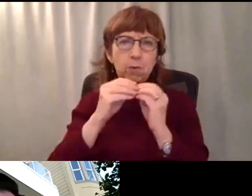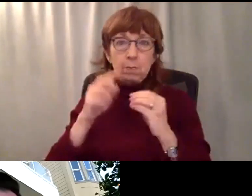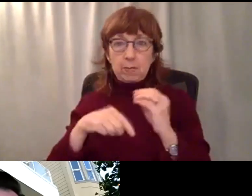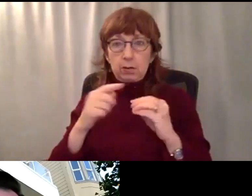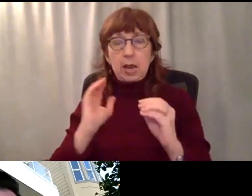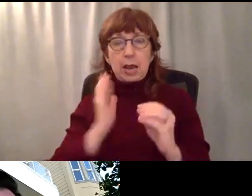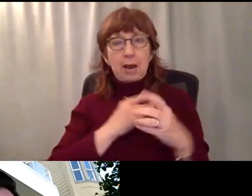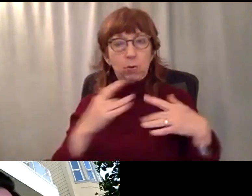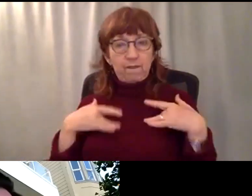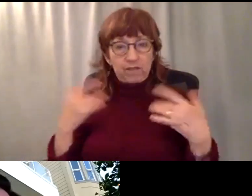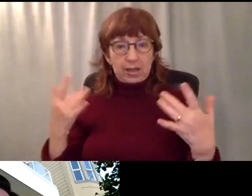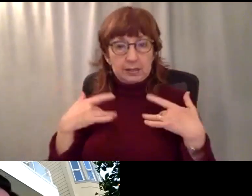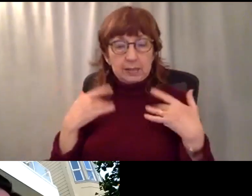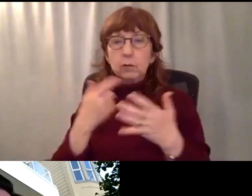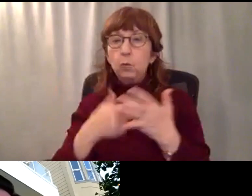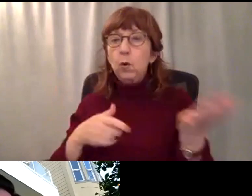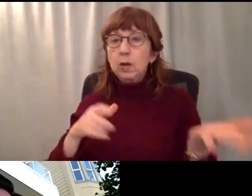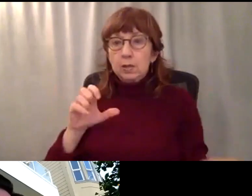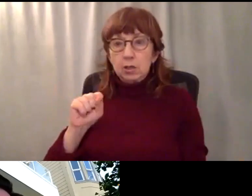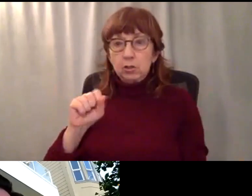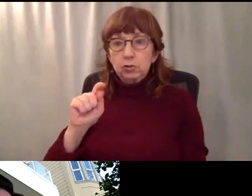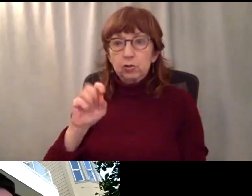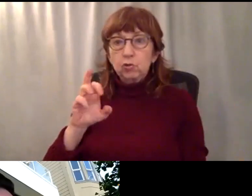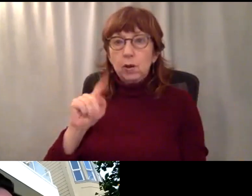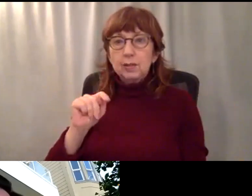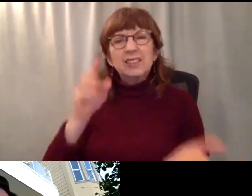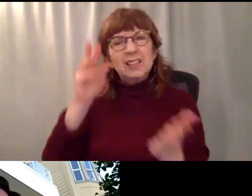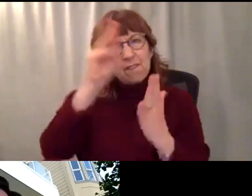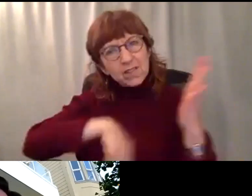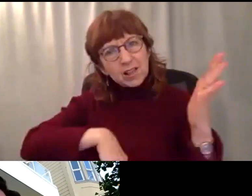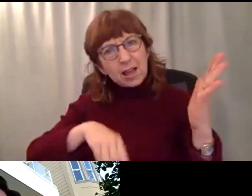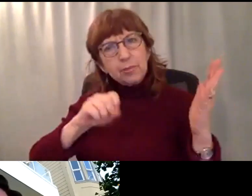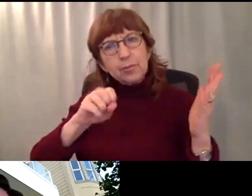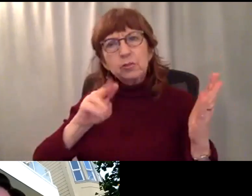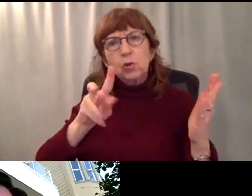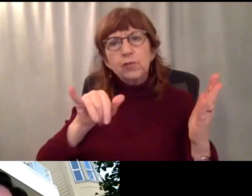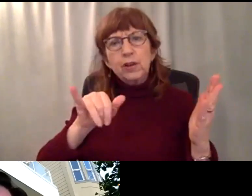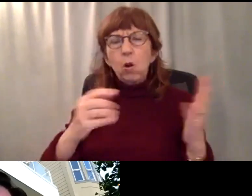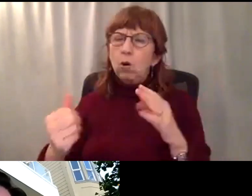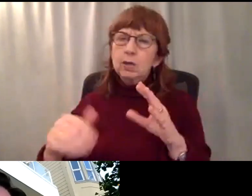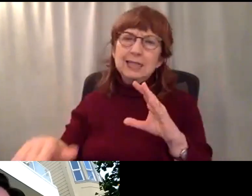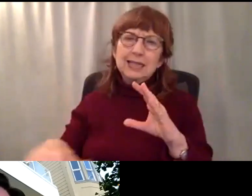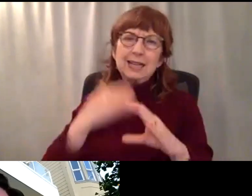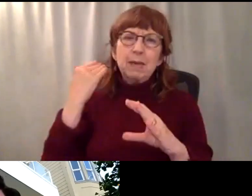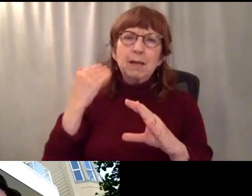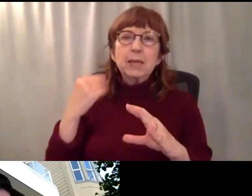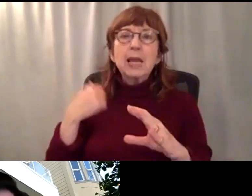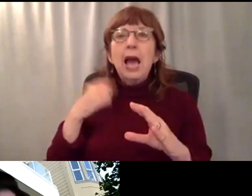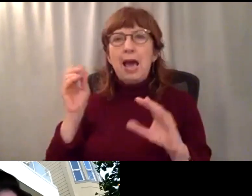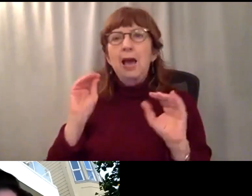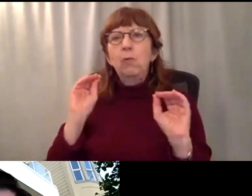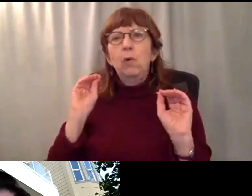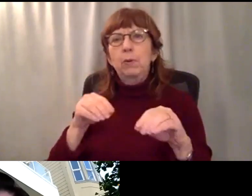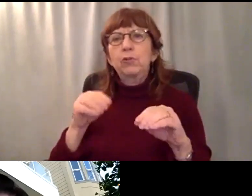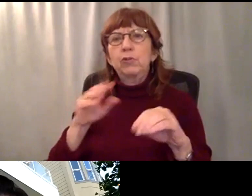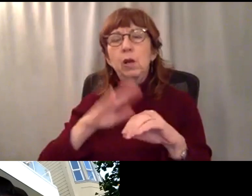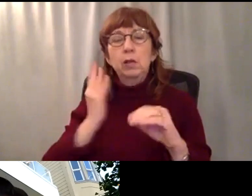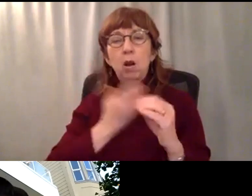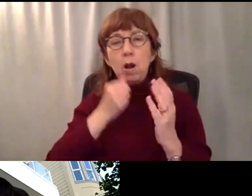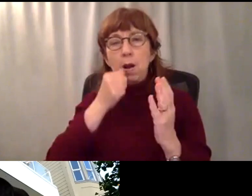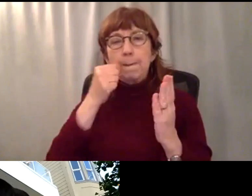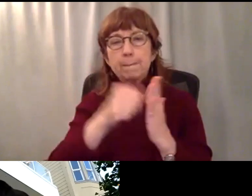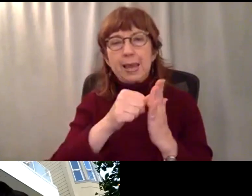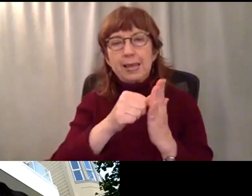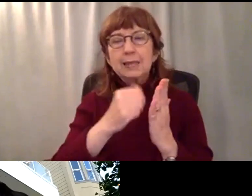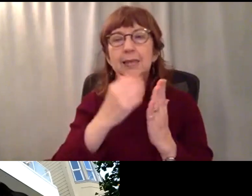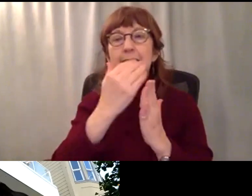our events and what Strut does, fill out the survey or just shoot me an email and I will put you on our mailing list. My email is